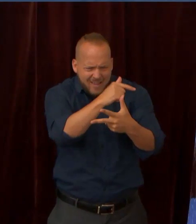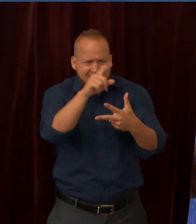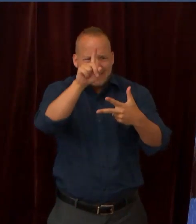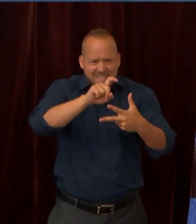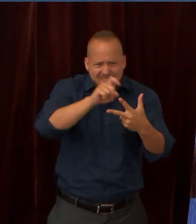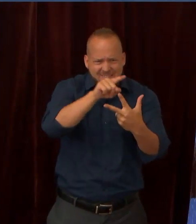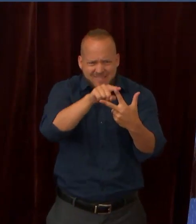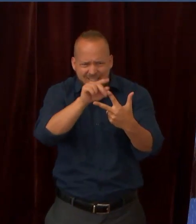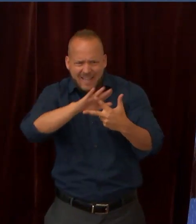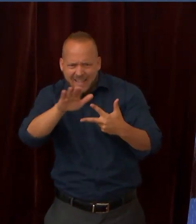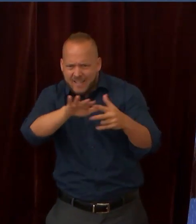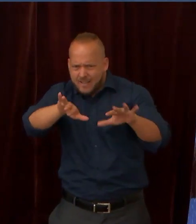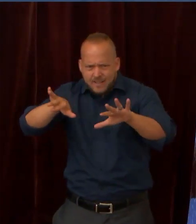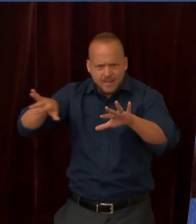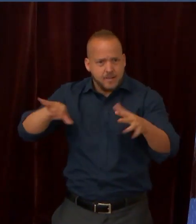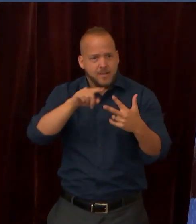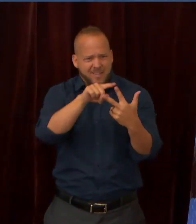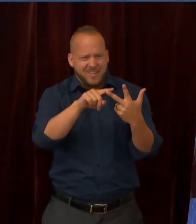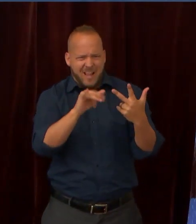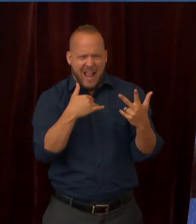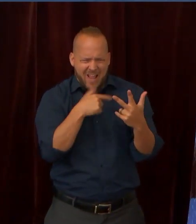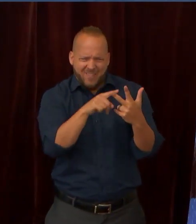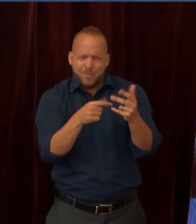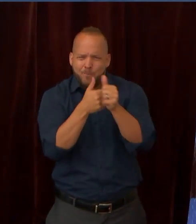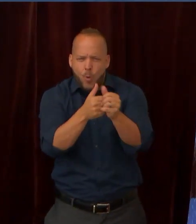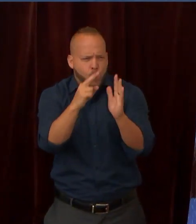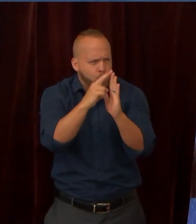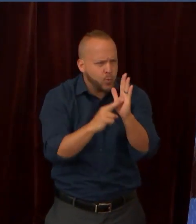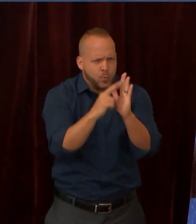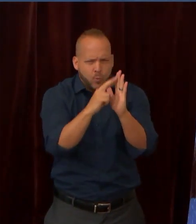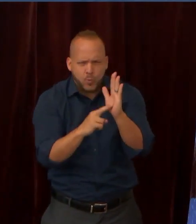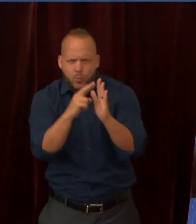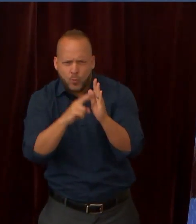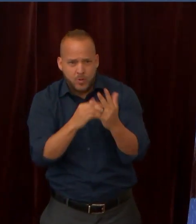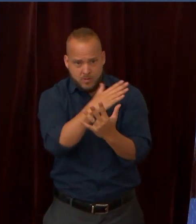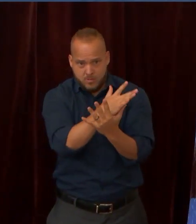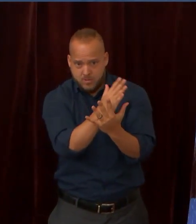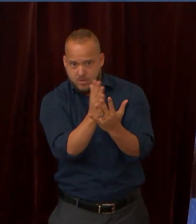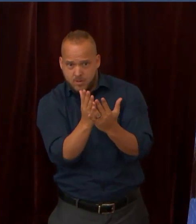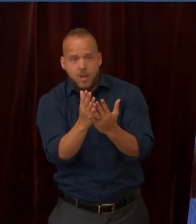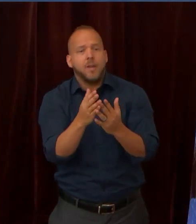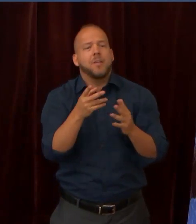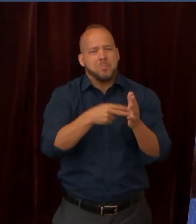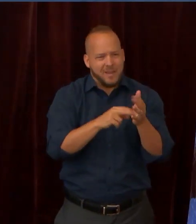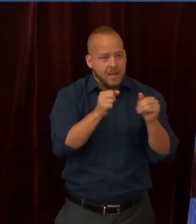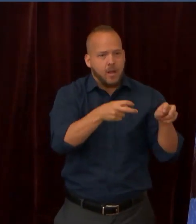doing that. So I think that we are on the money. We've made substantial progress. We have,